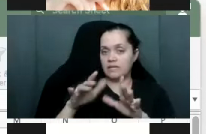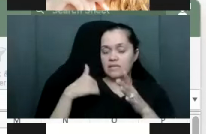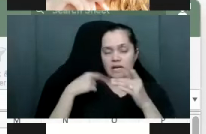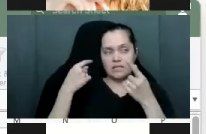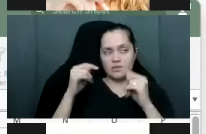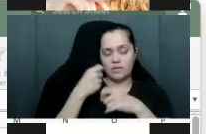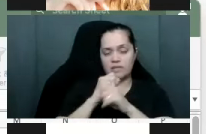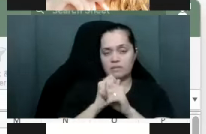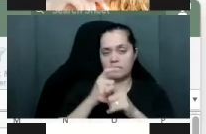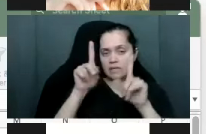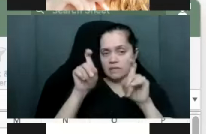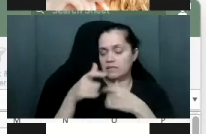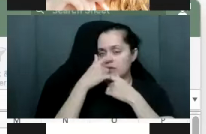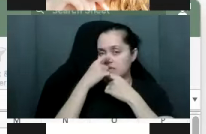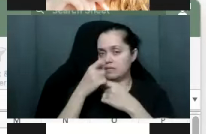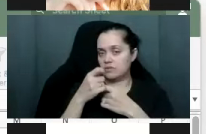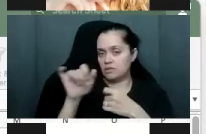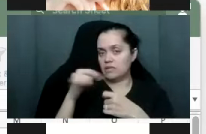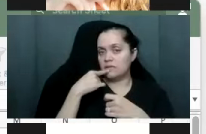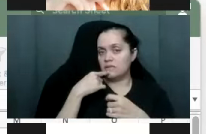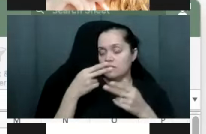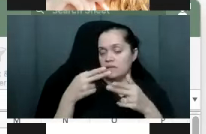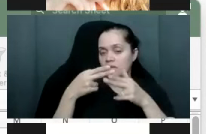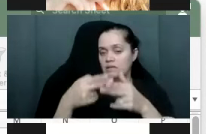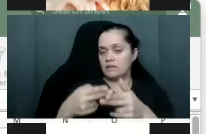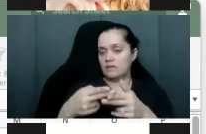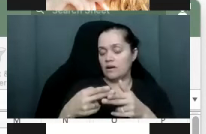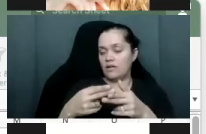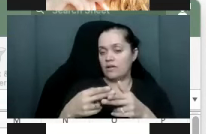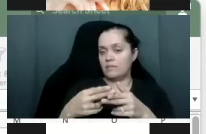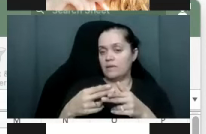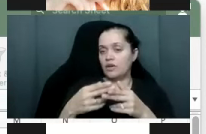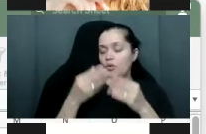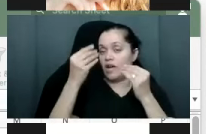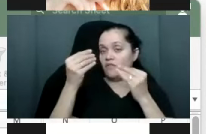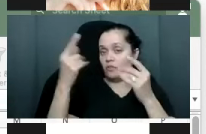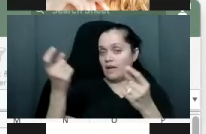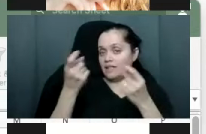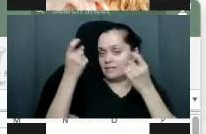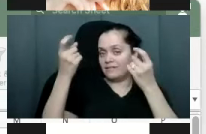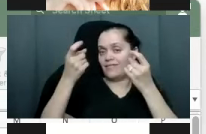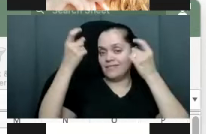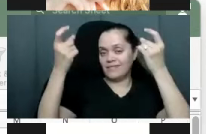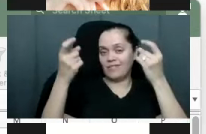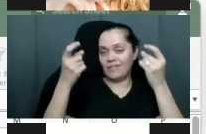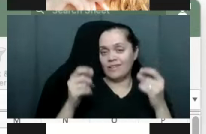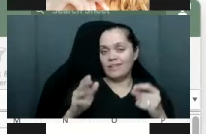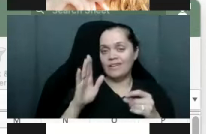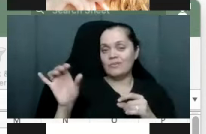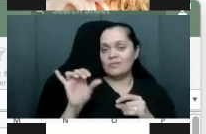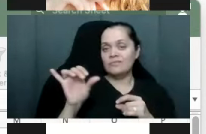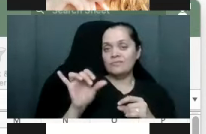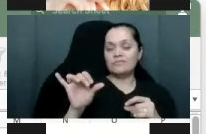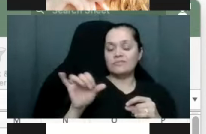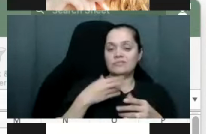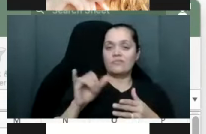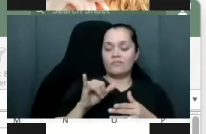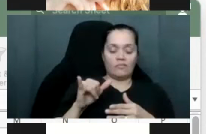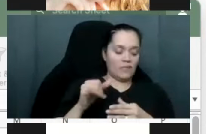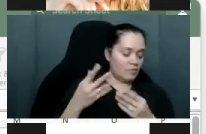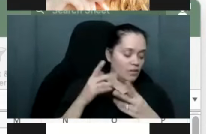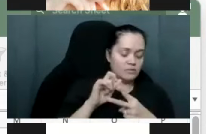test interesting. As I said, I like to call them information festivals. There will be familiar sorts of things, multiple choice,